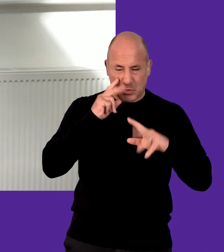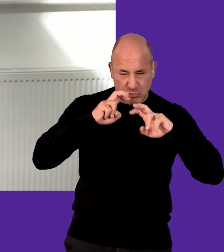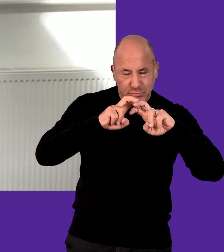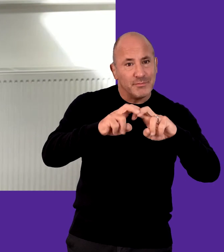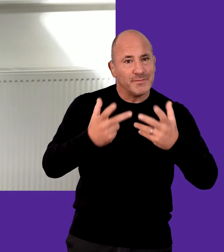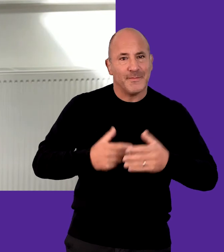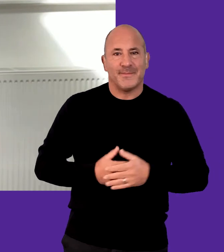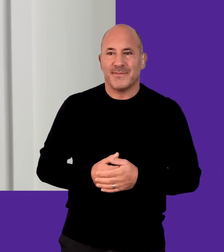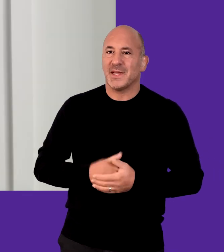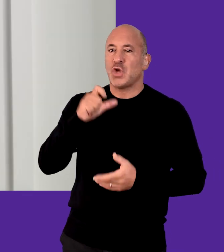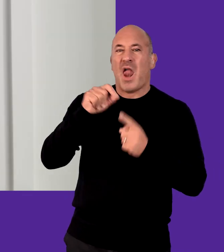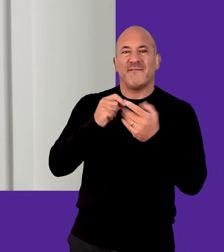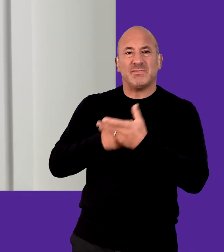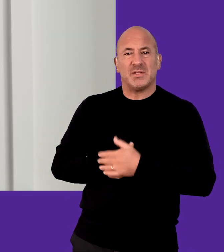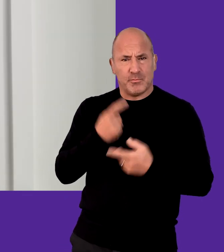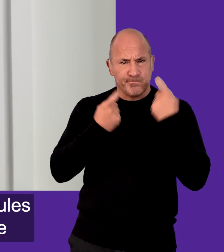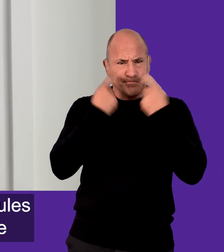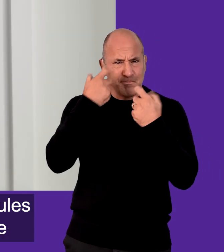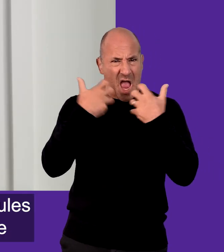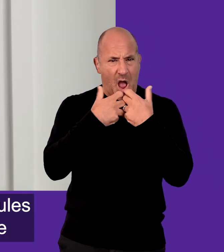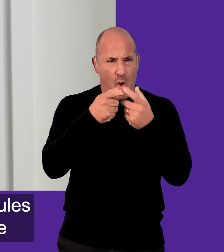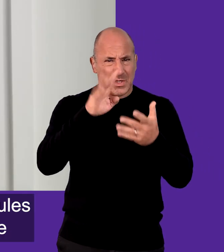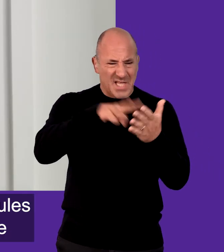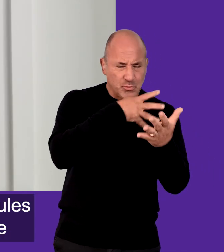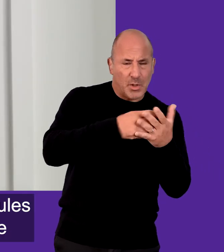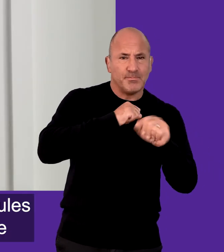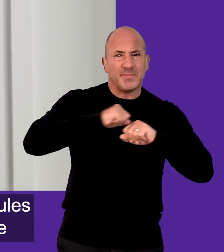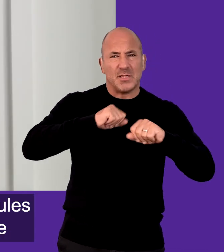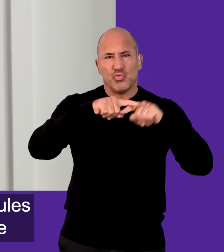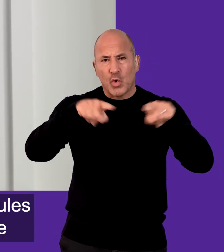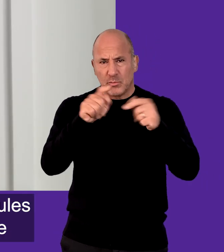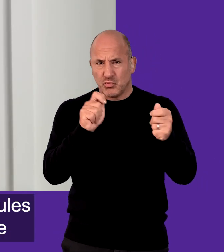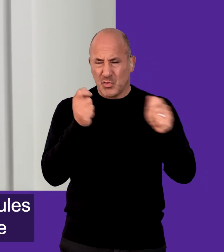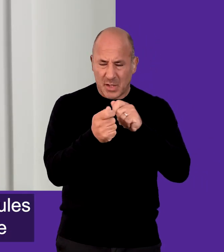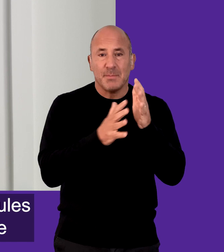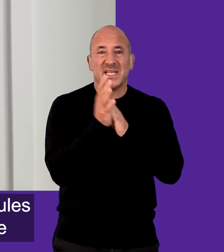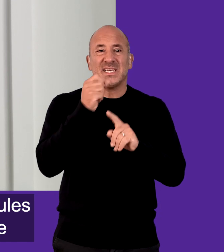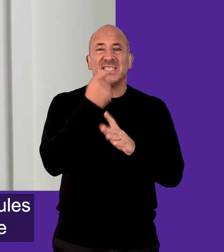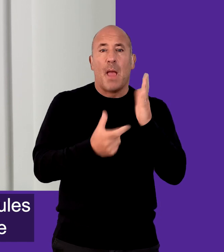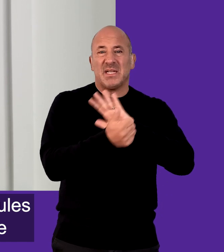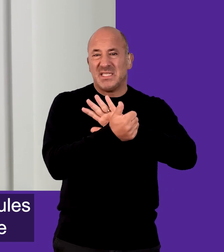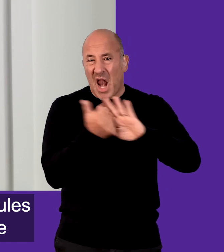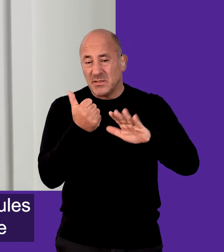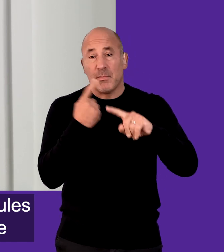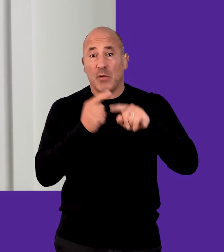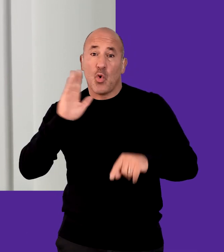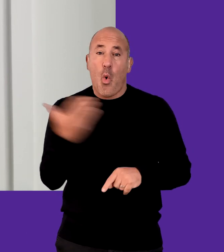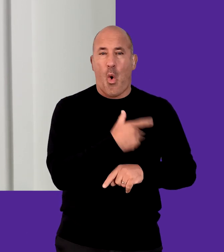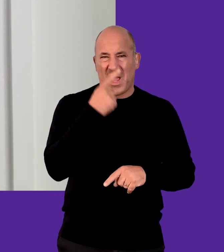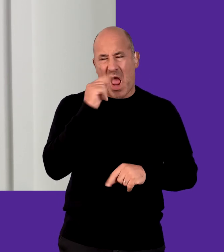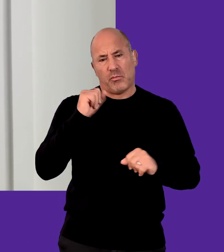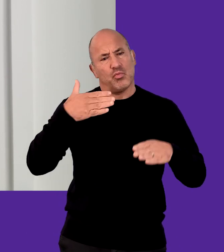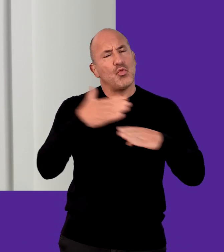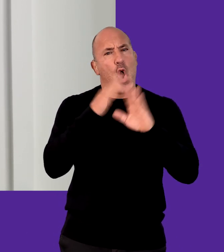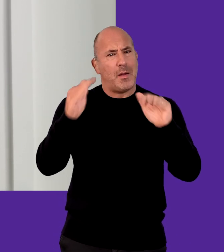comfortable expressing. Charlie Phoebe. Do you consider ways to adjust your schedules and spaces to allow disabled people